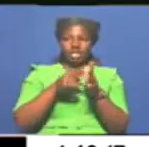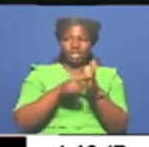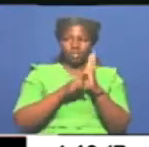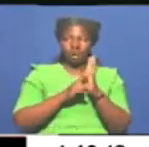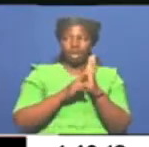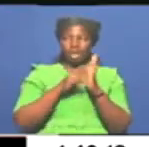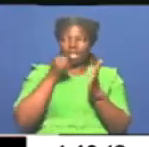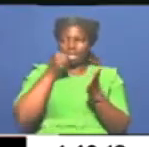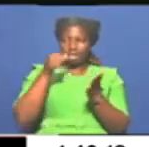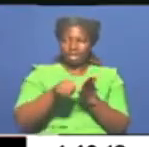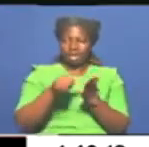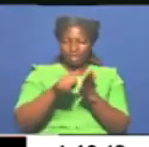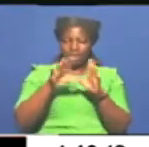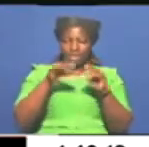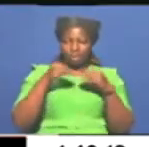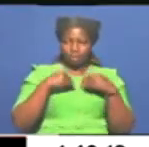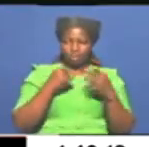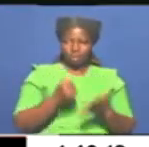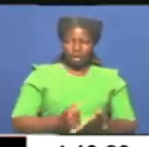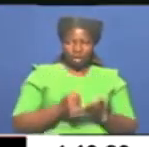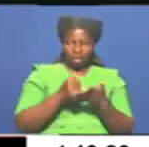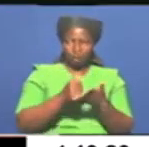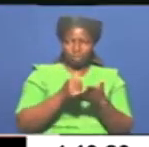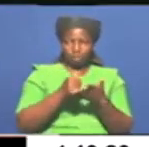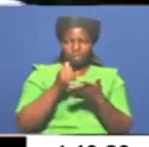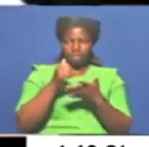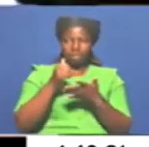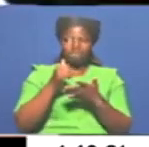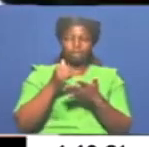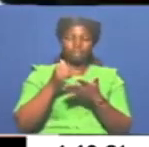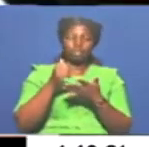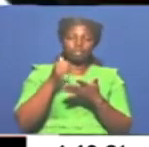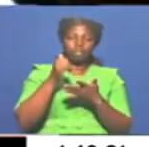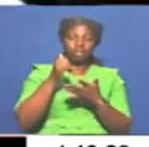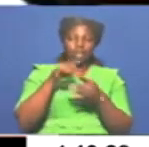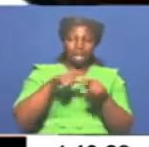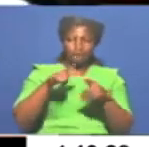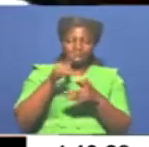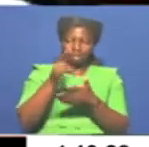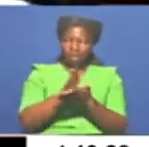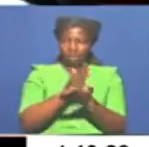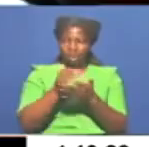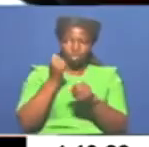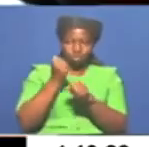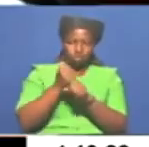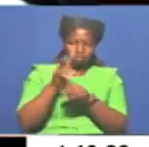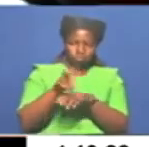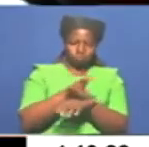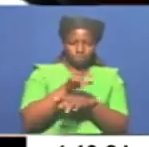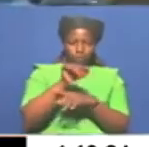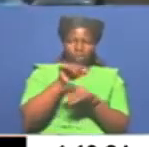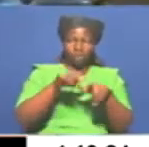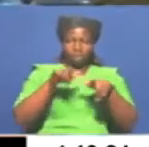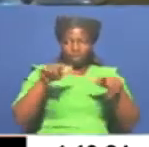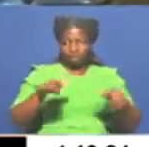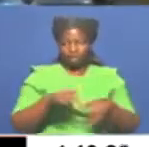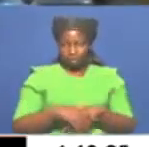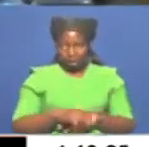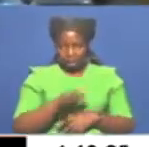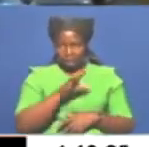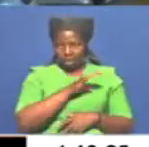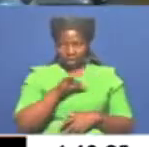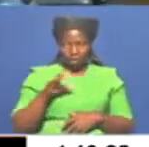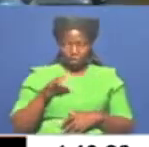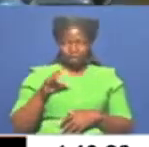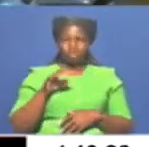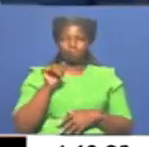the director of survey to conduct a survey on this land. The commission, led by Vice Chair Gertrude Nguku, is in the